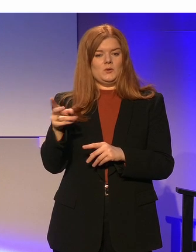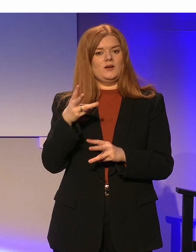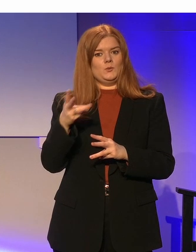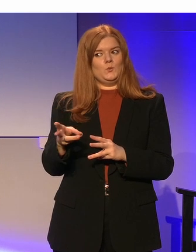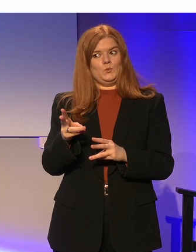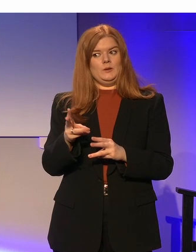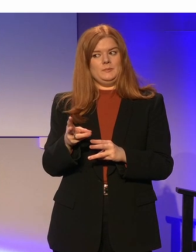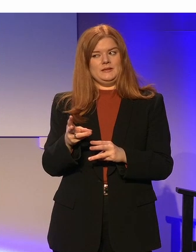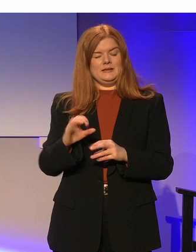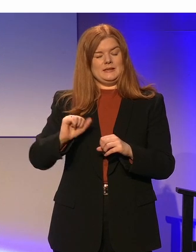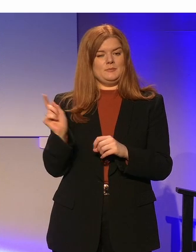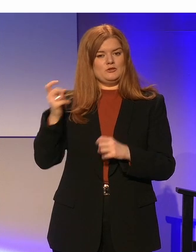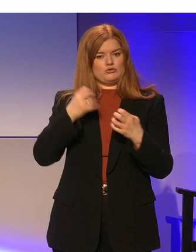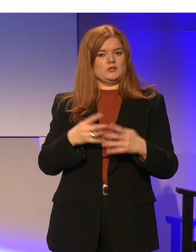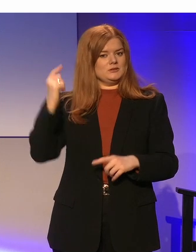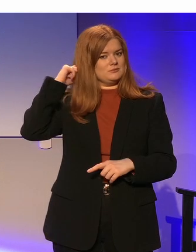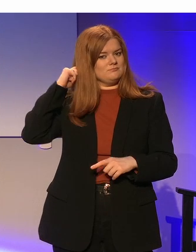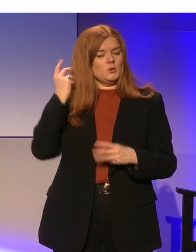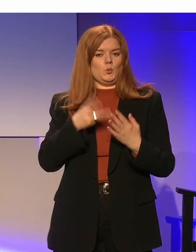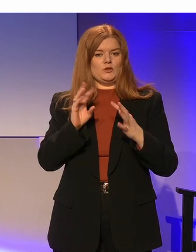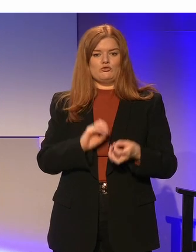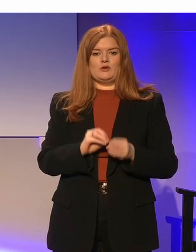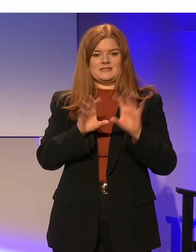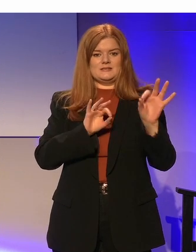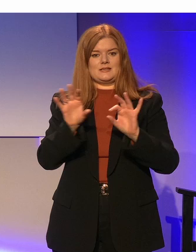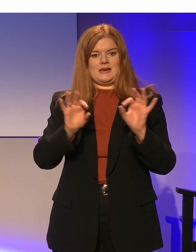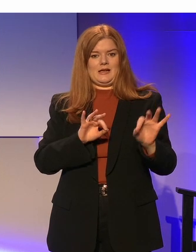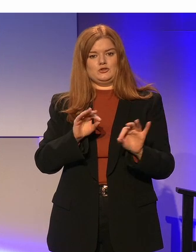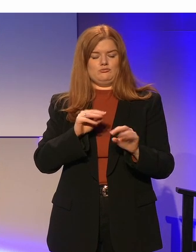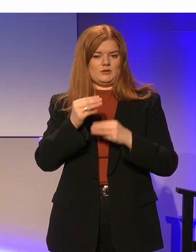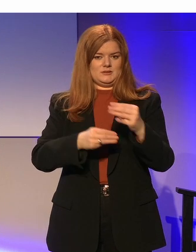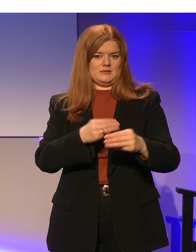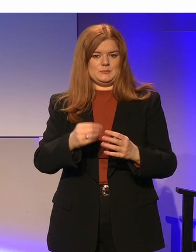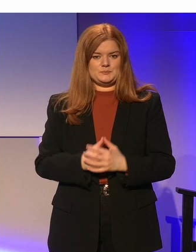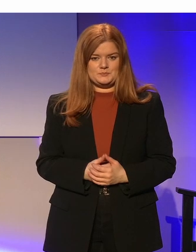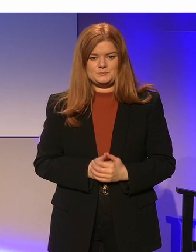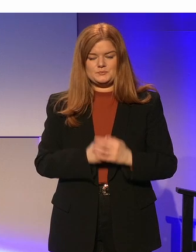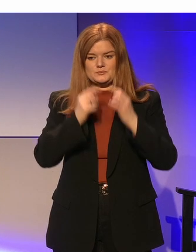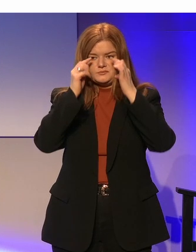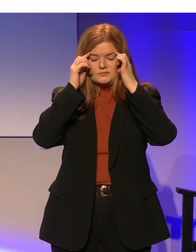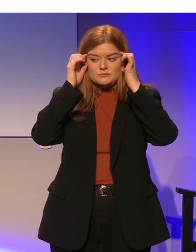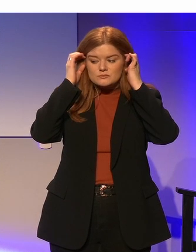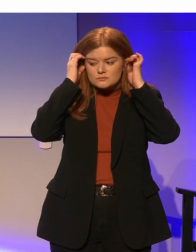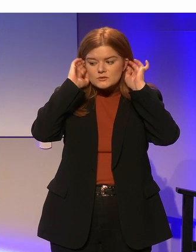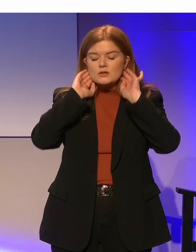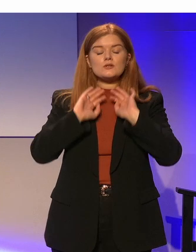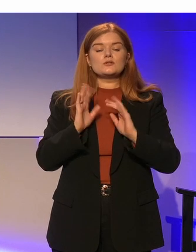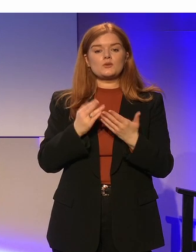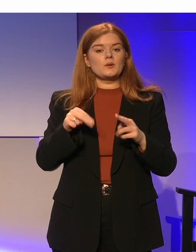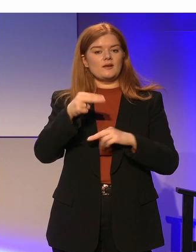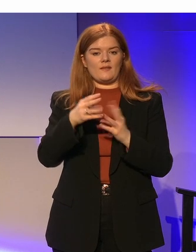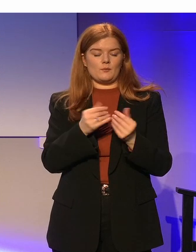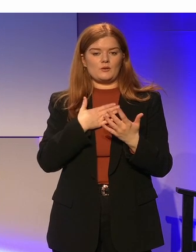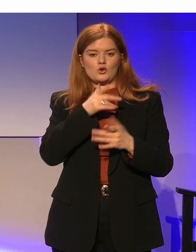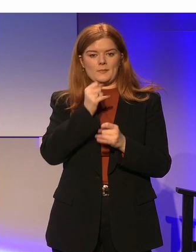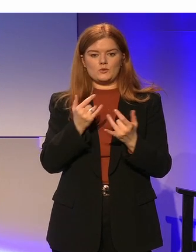bearing these findings in mind when creating selection criteria. So the next thing to talk